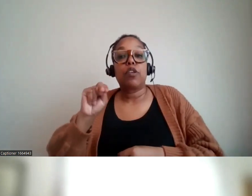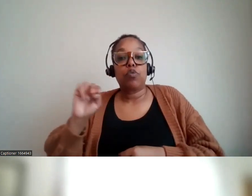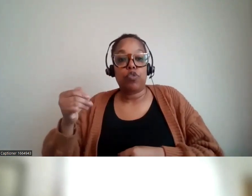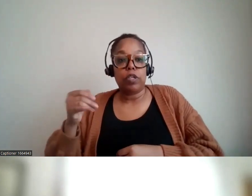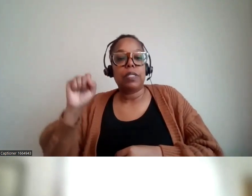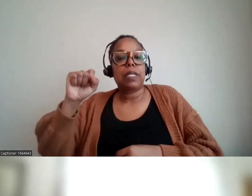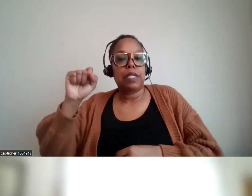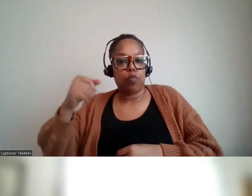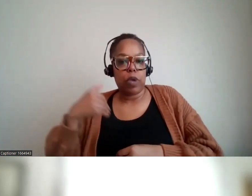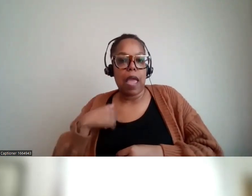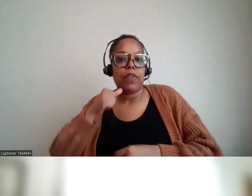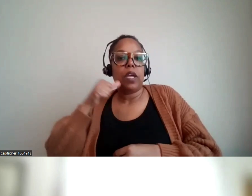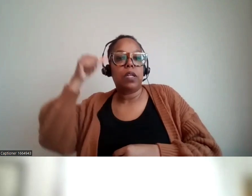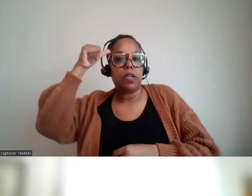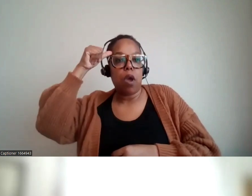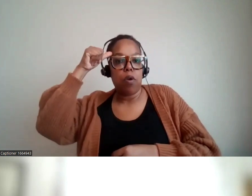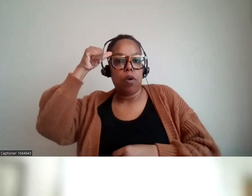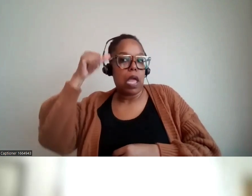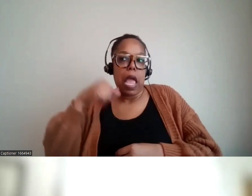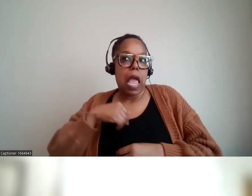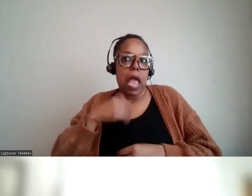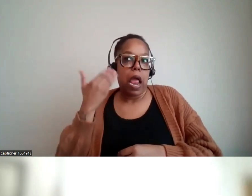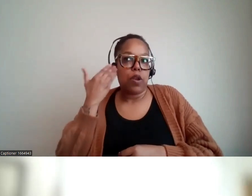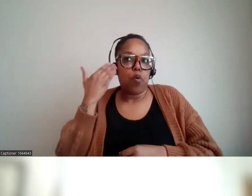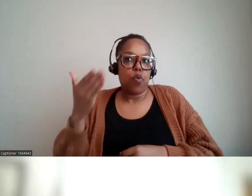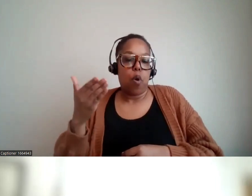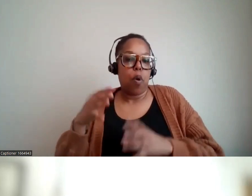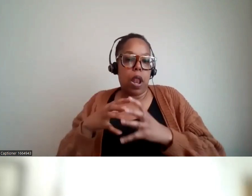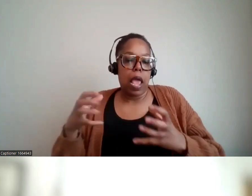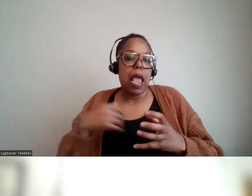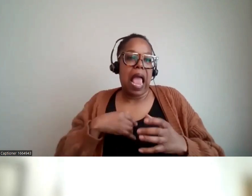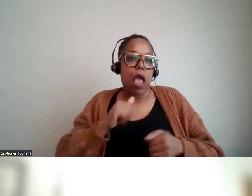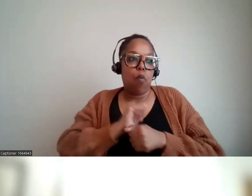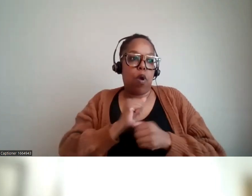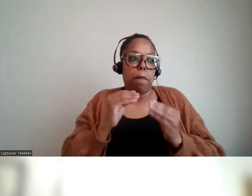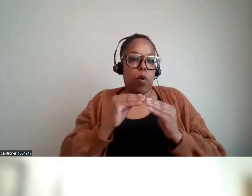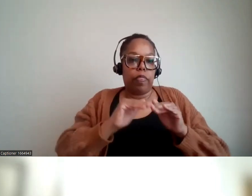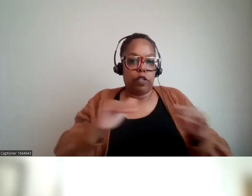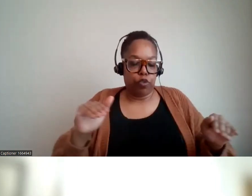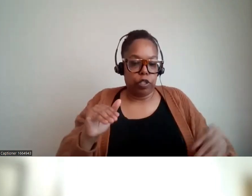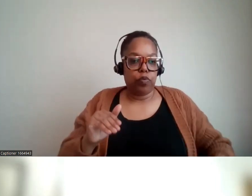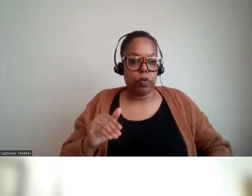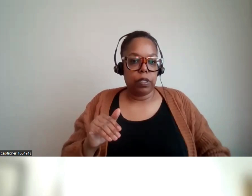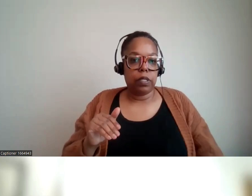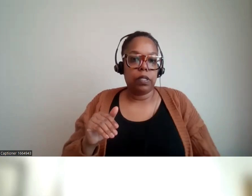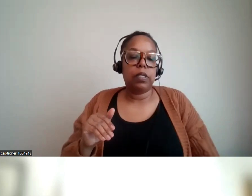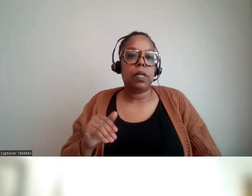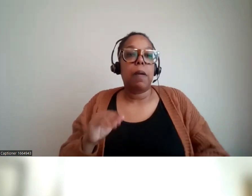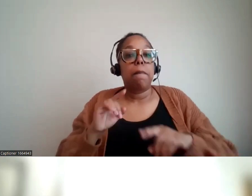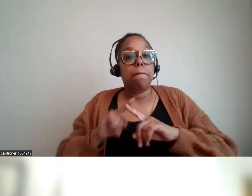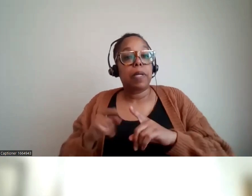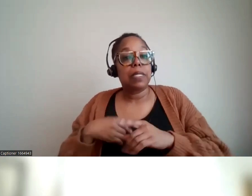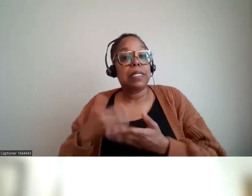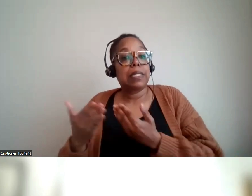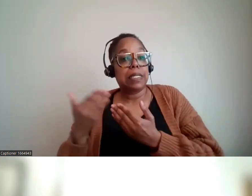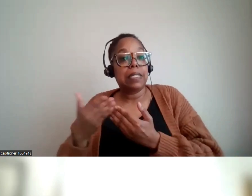and I am not all that familiar with it because I really tend to work more with the children, but it's actually very easy to access,